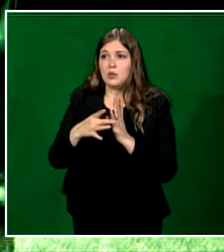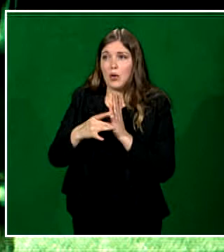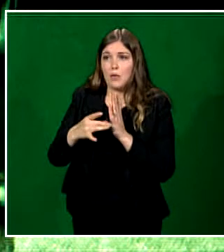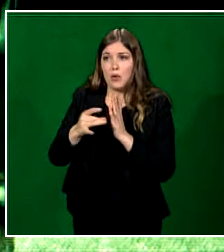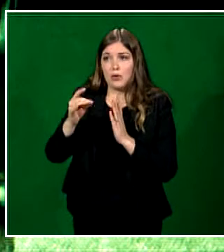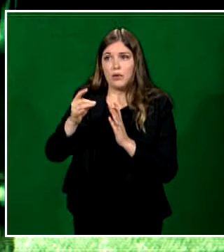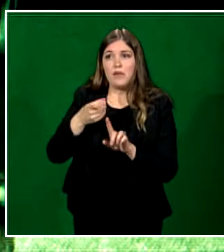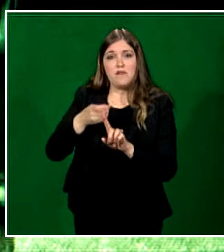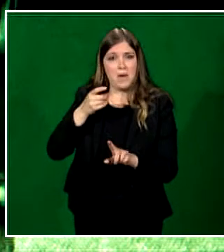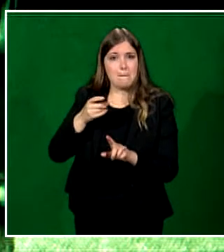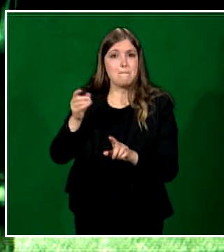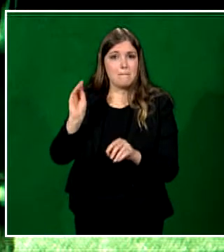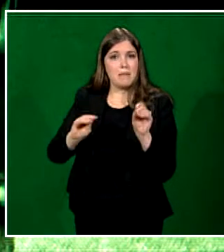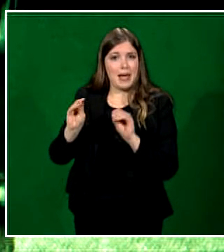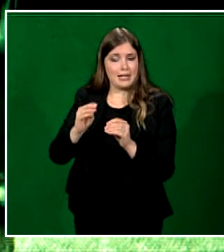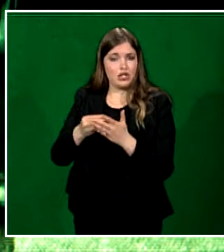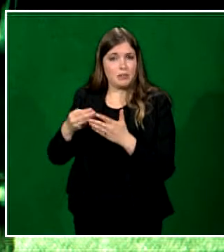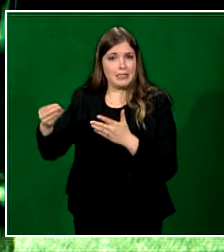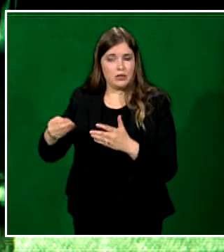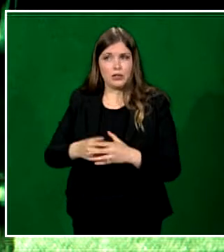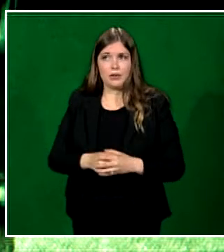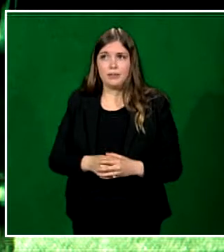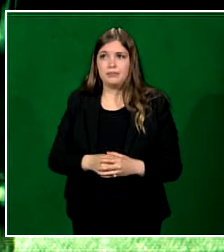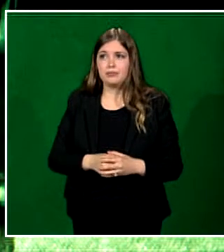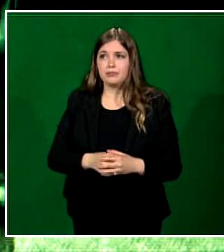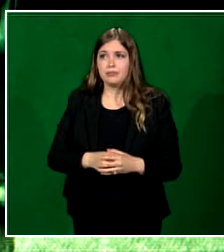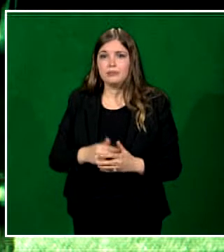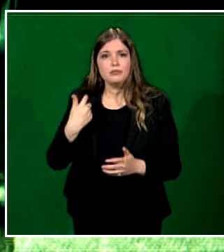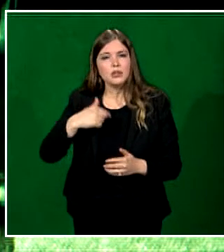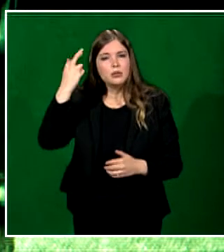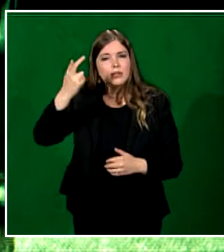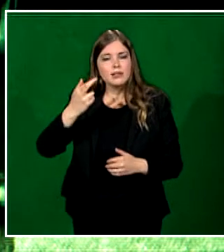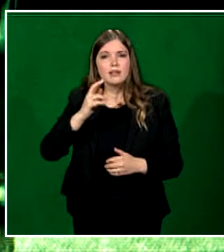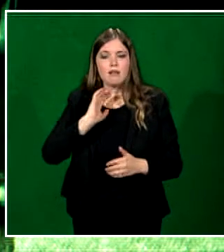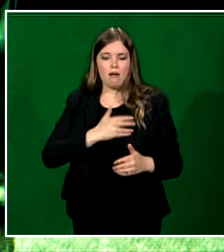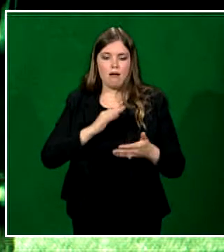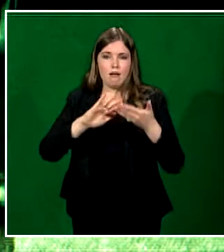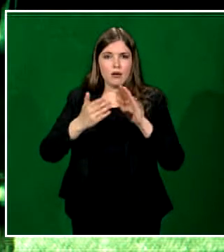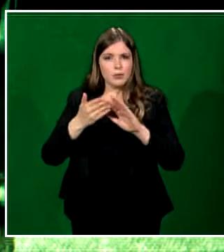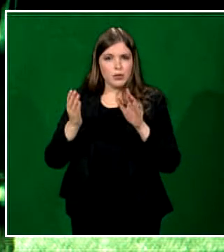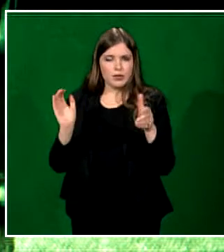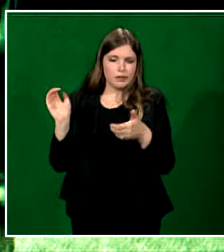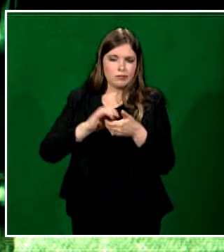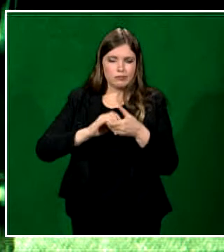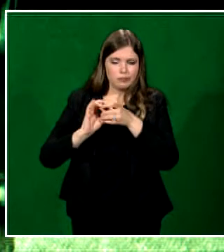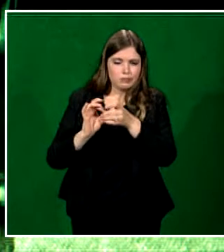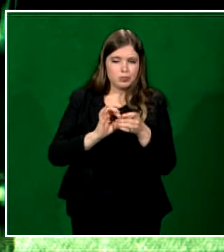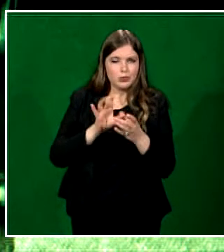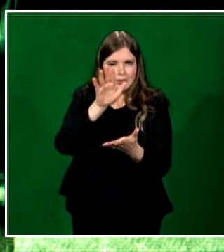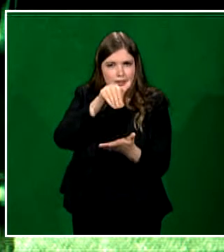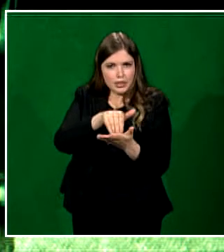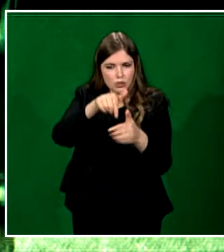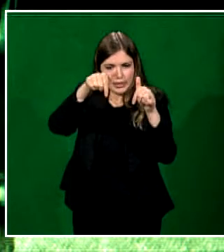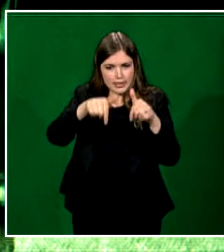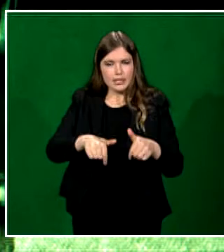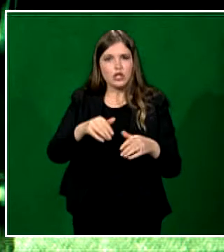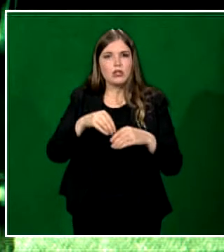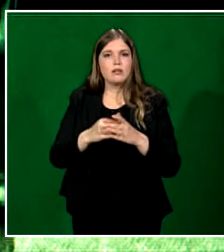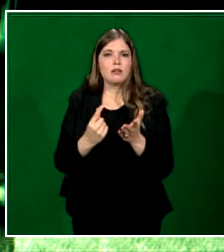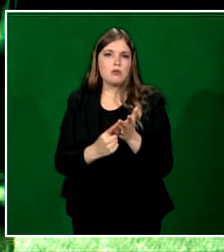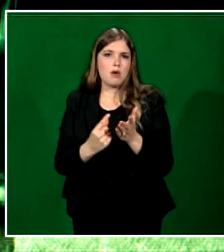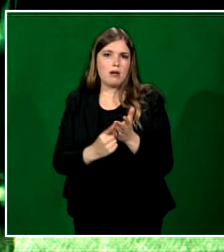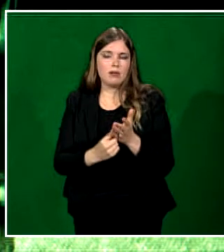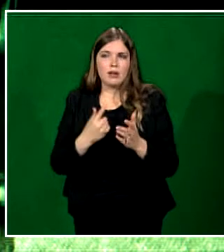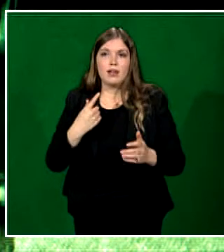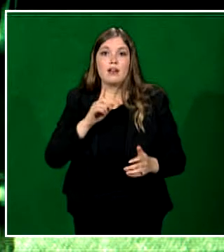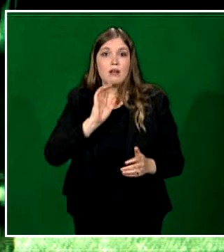Next slide. From this, we realized that a centralized community is established right here in Wege, and the data has been